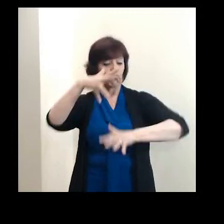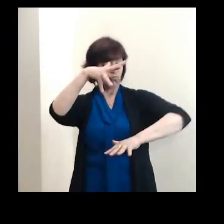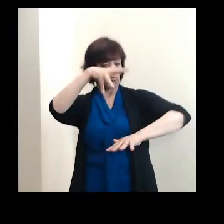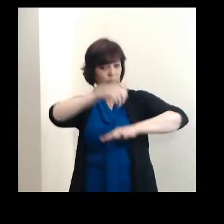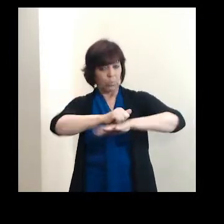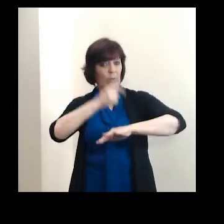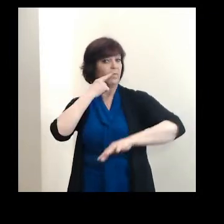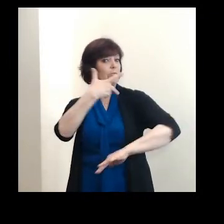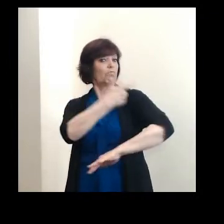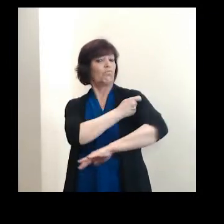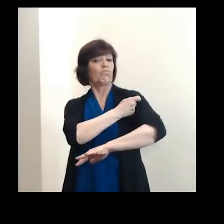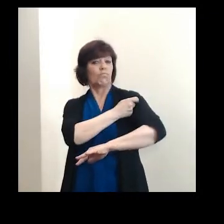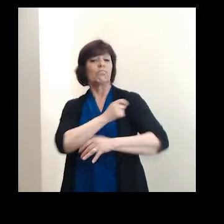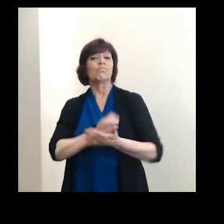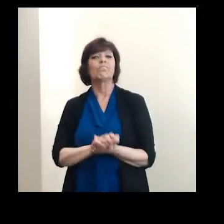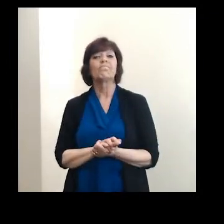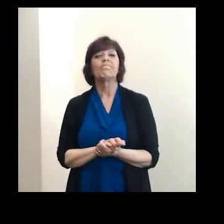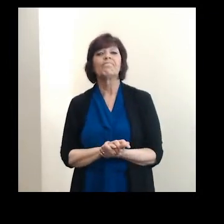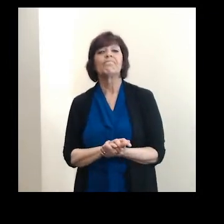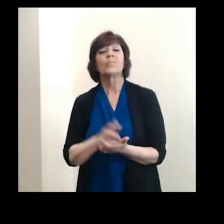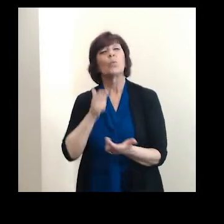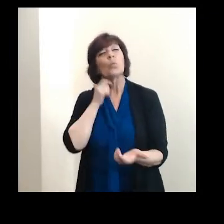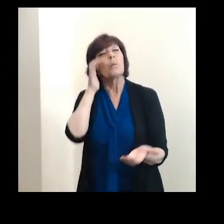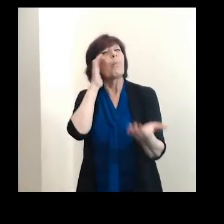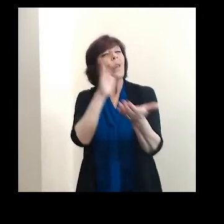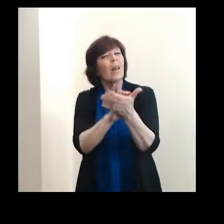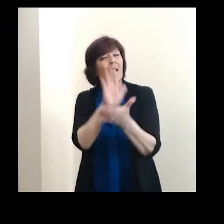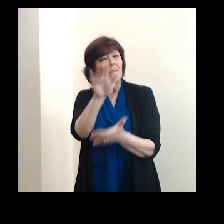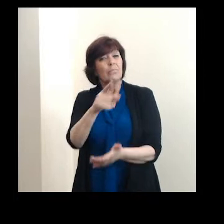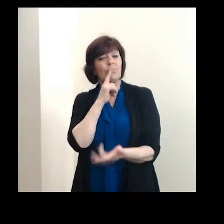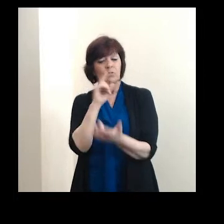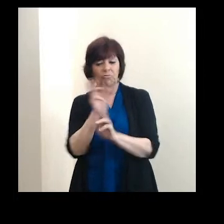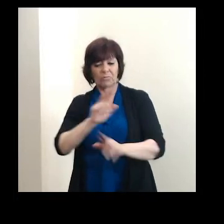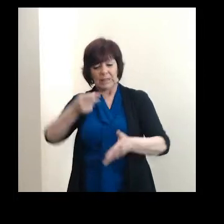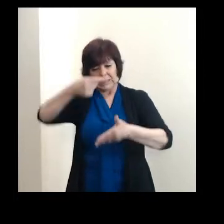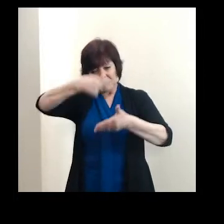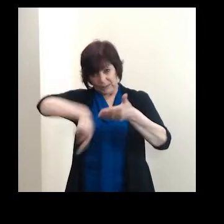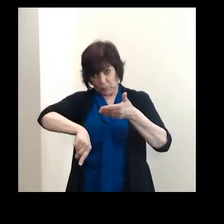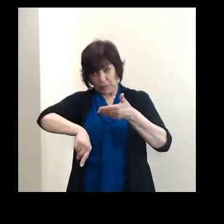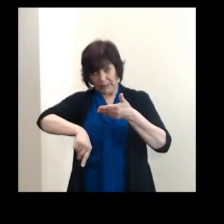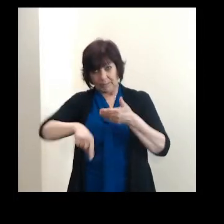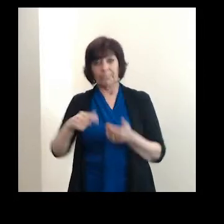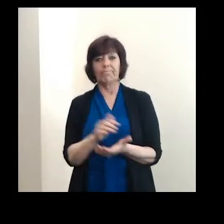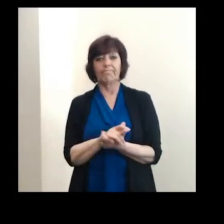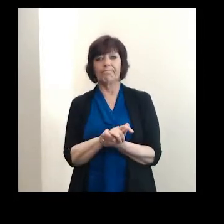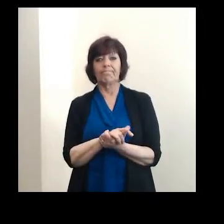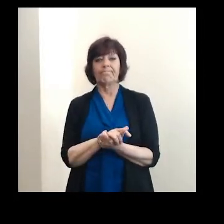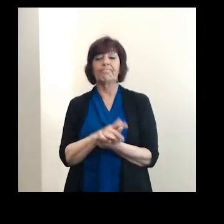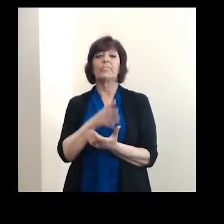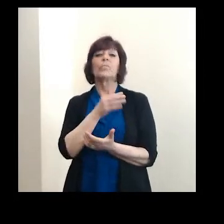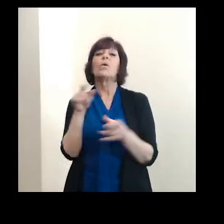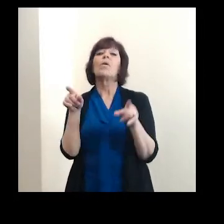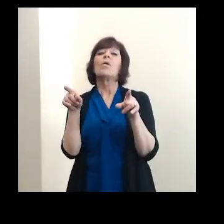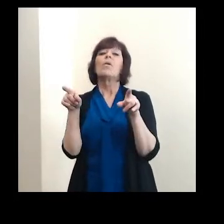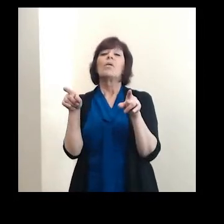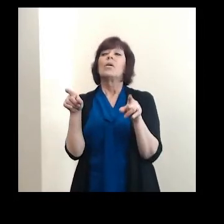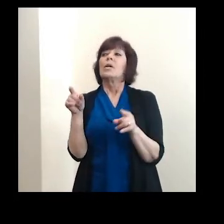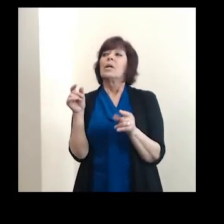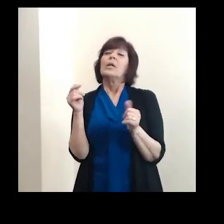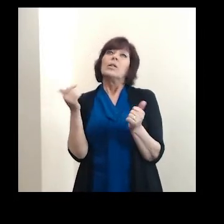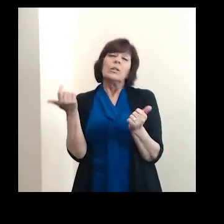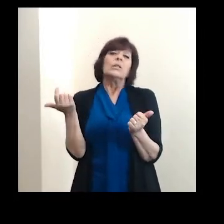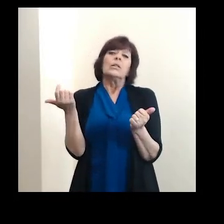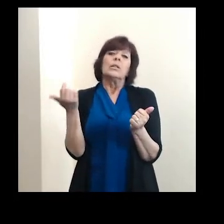doses for first doses will be available, we believe, next week, as well as the phone appointment system will also be available next